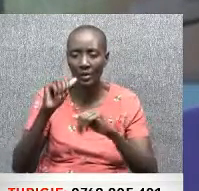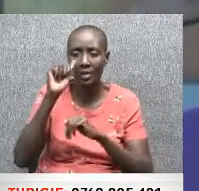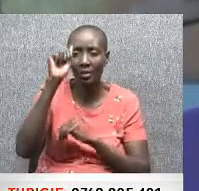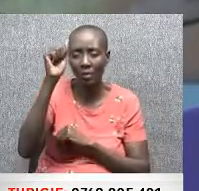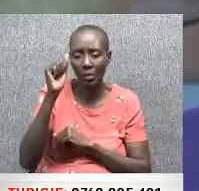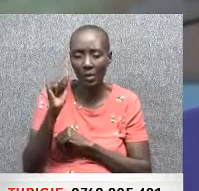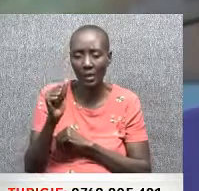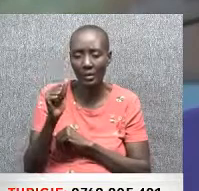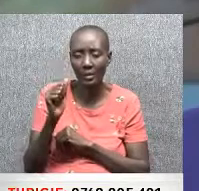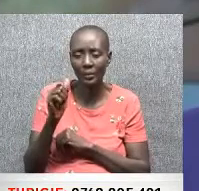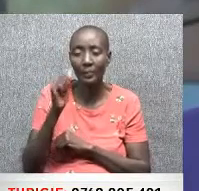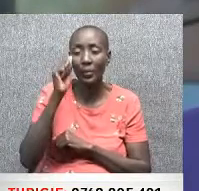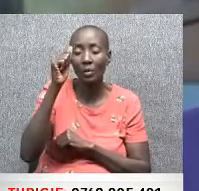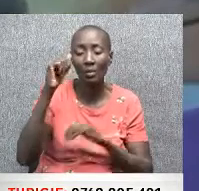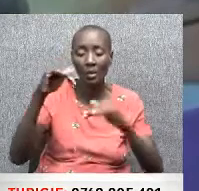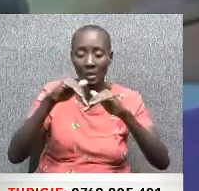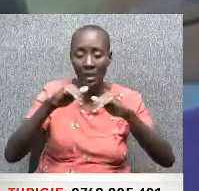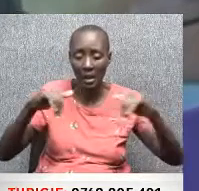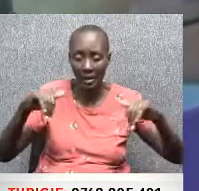Politics that will divide us